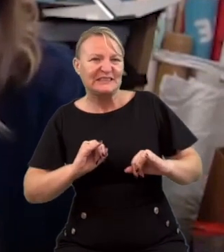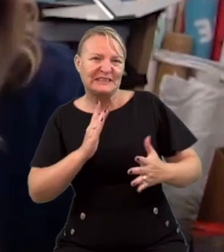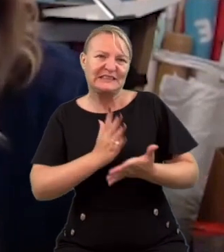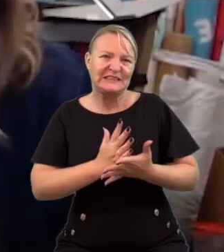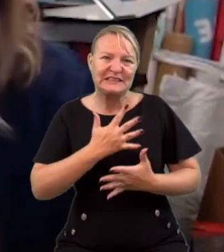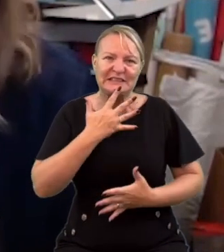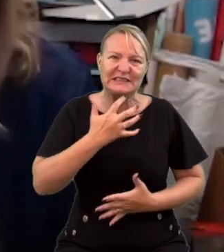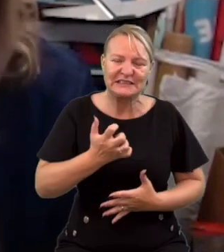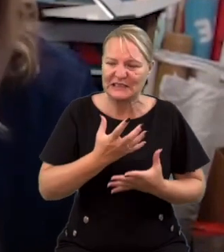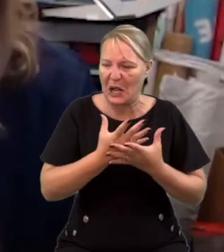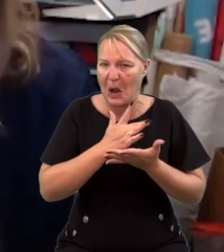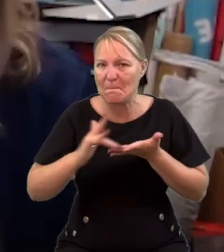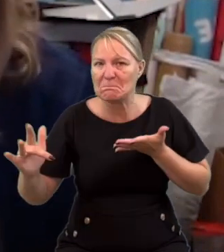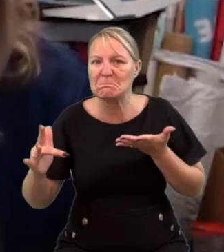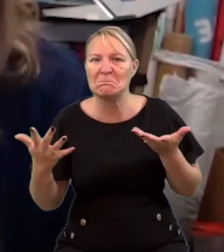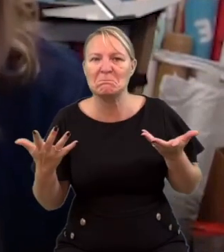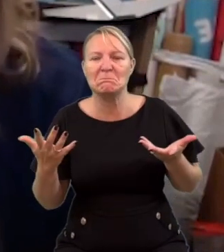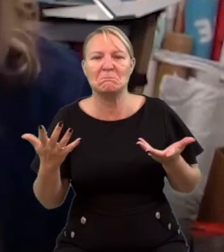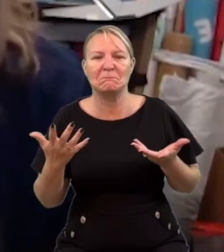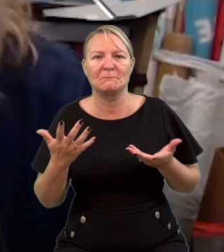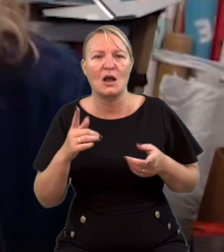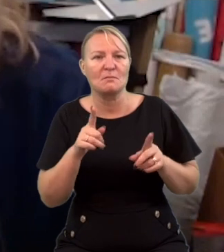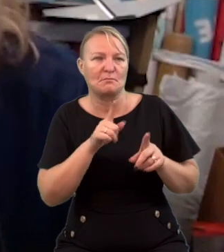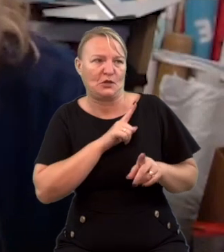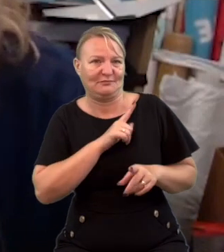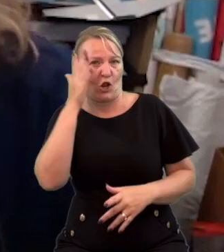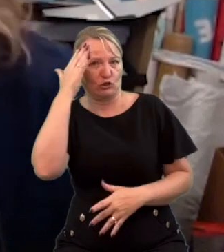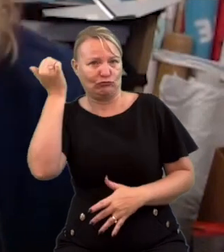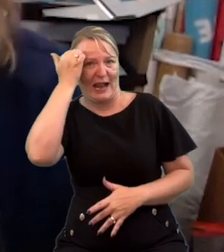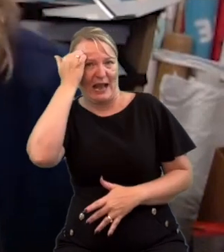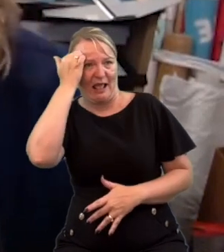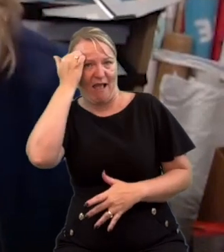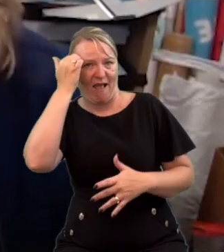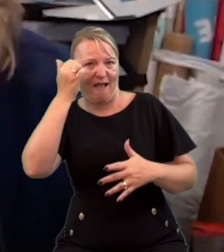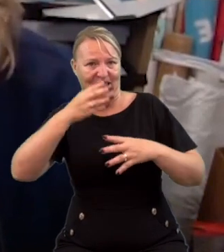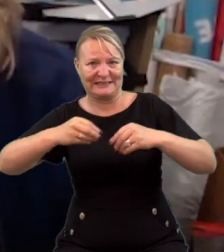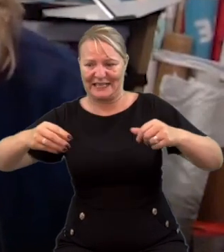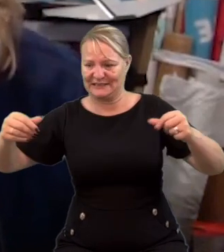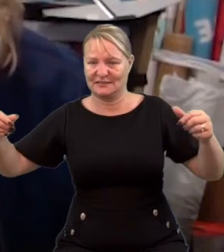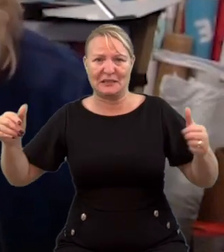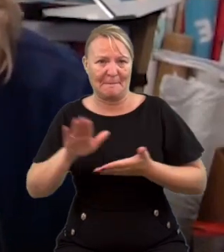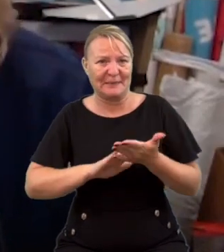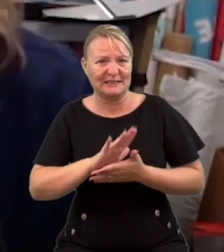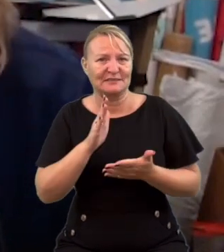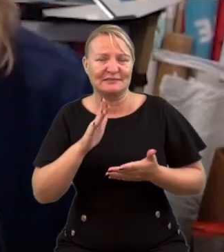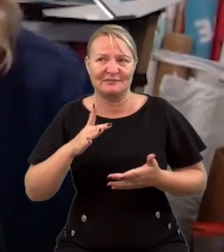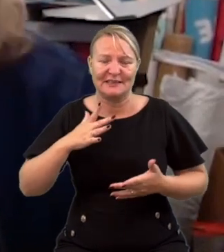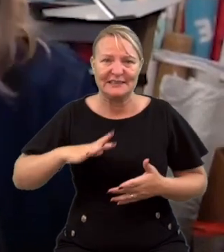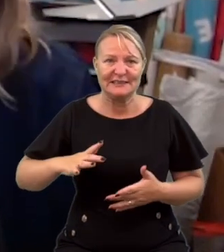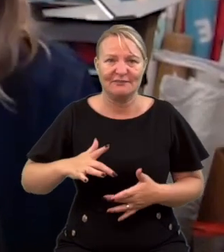very harsh, very real, very stark, very hot. It's in an Australian